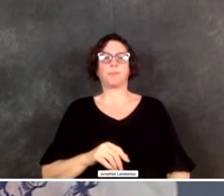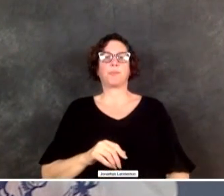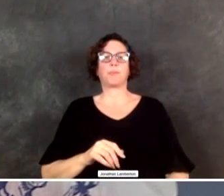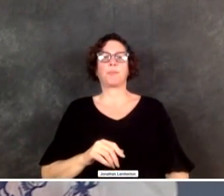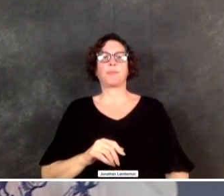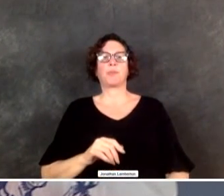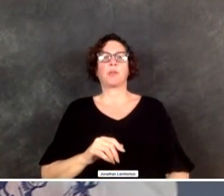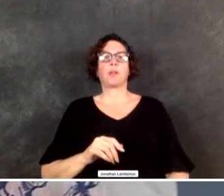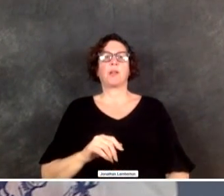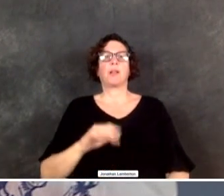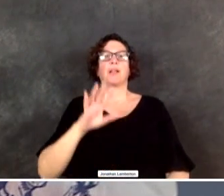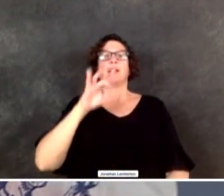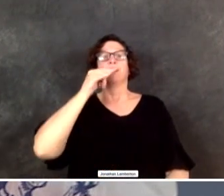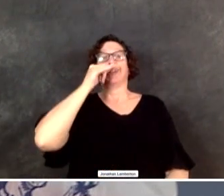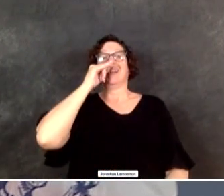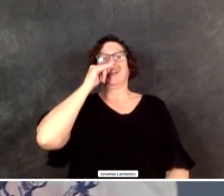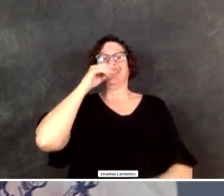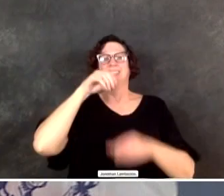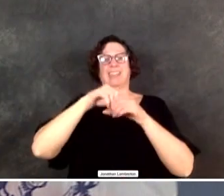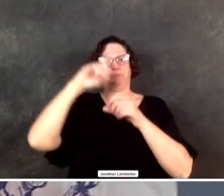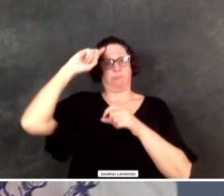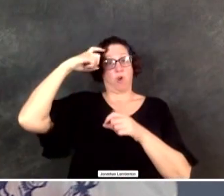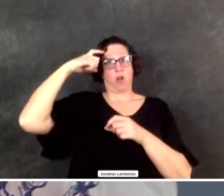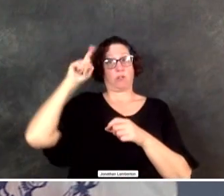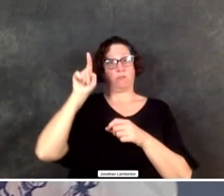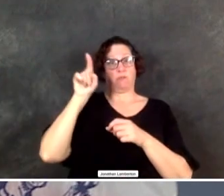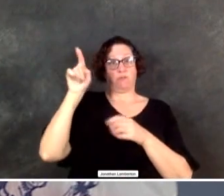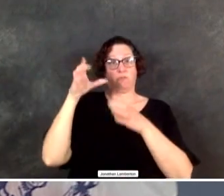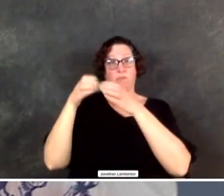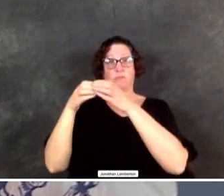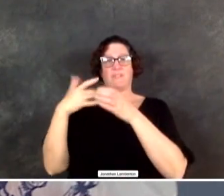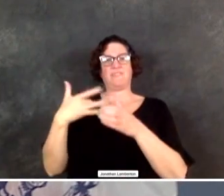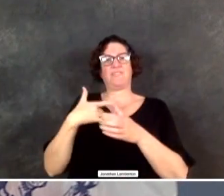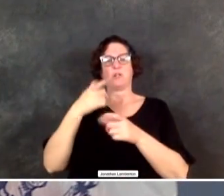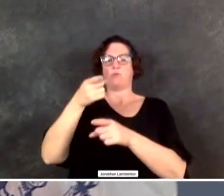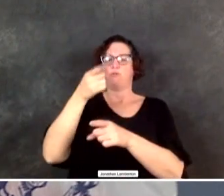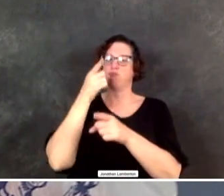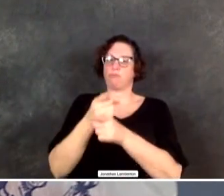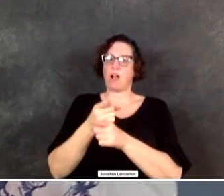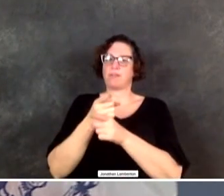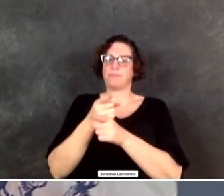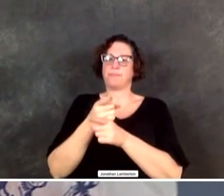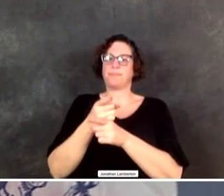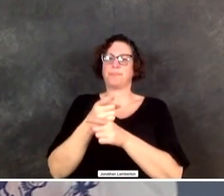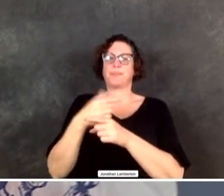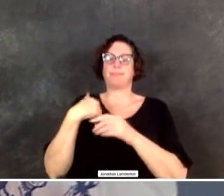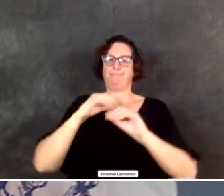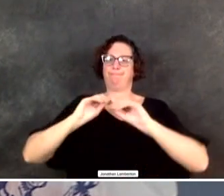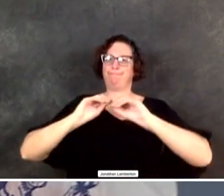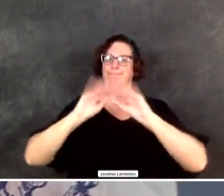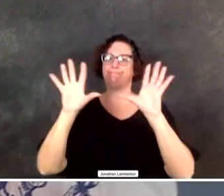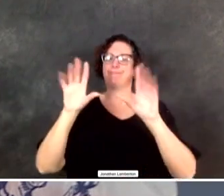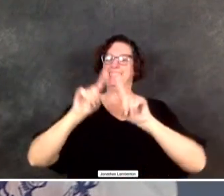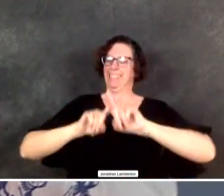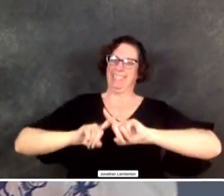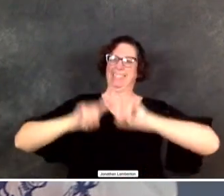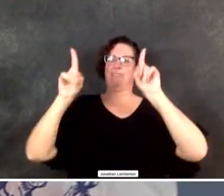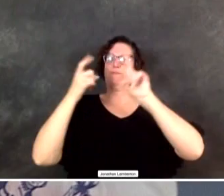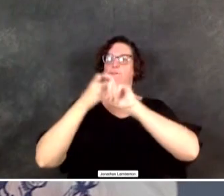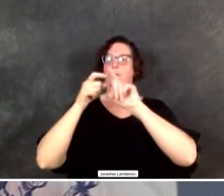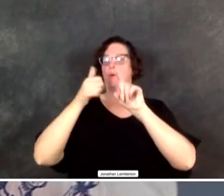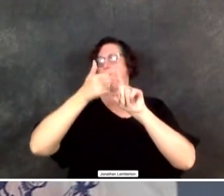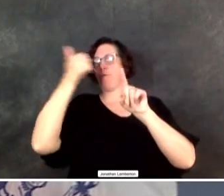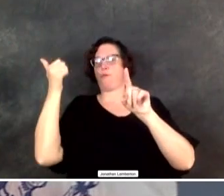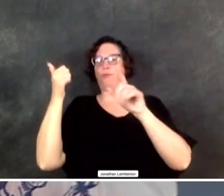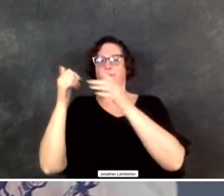Bronx, I think you're exactly right. As we said, there's this real clear disparities in how this crisis is playing out, and folks